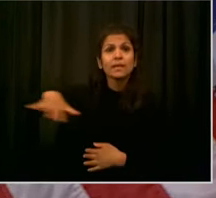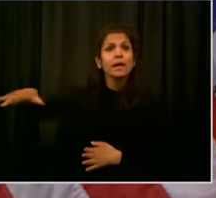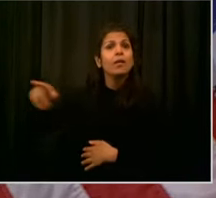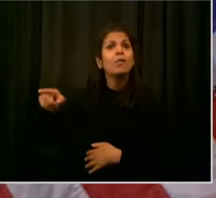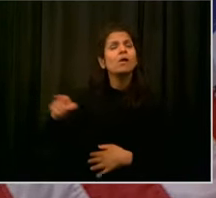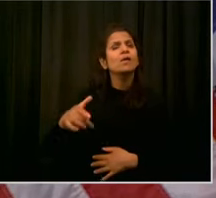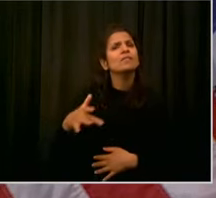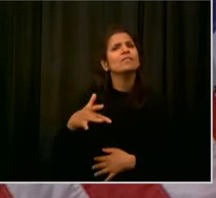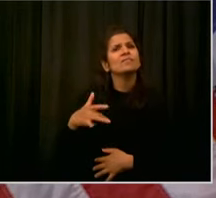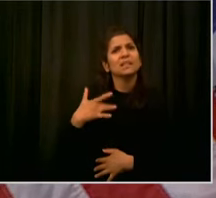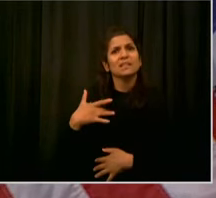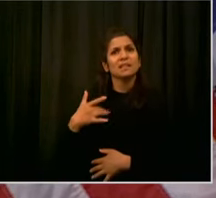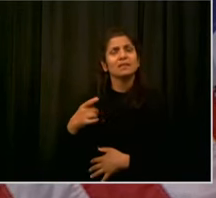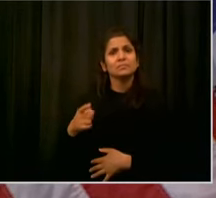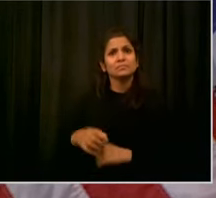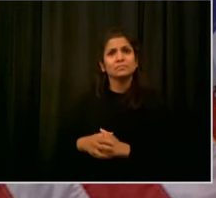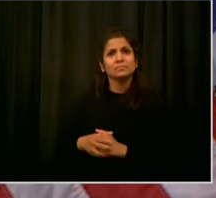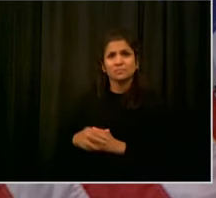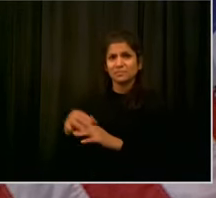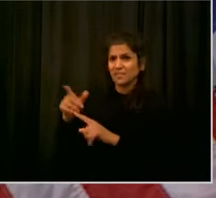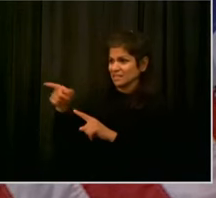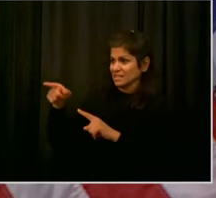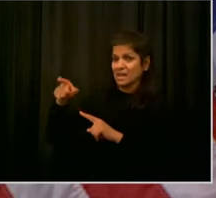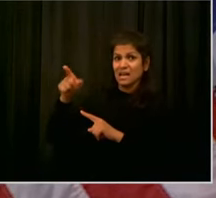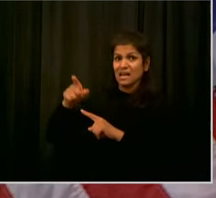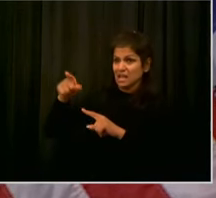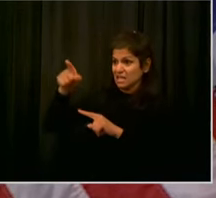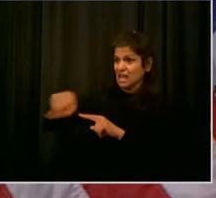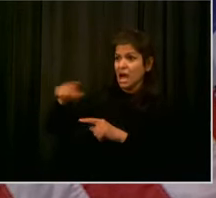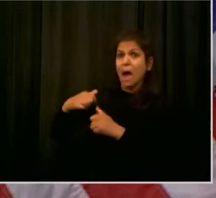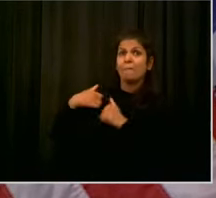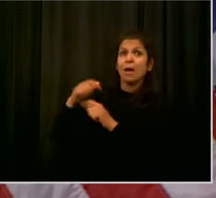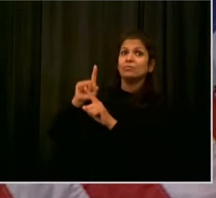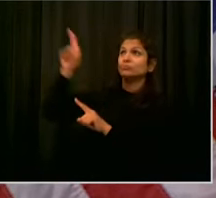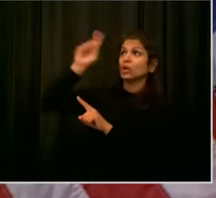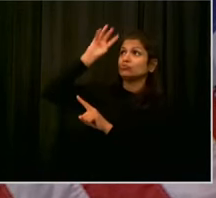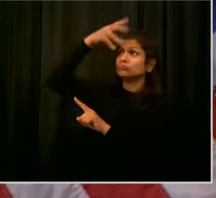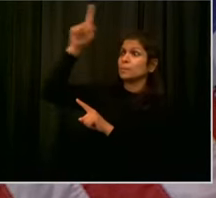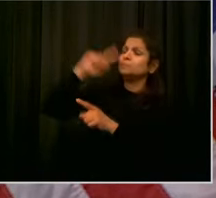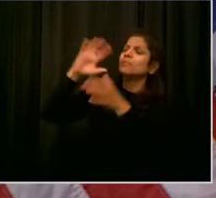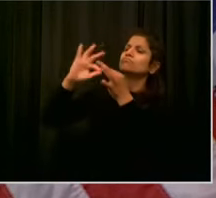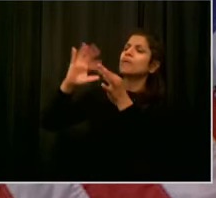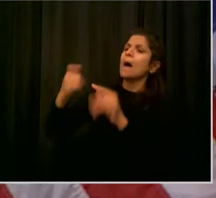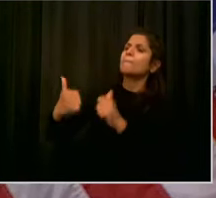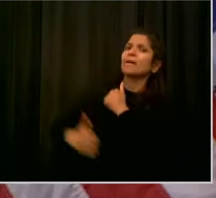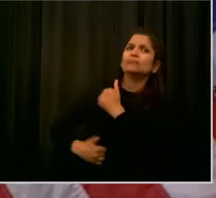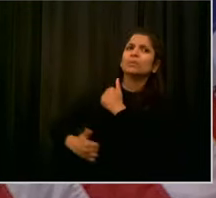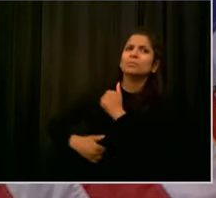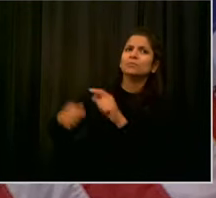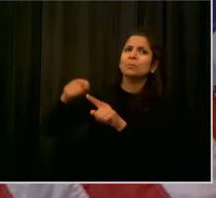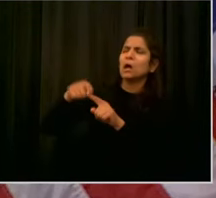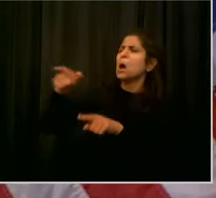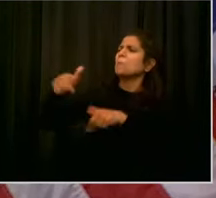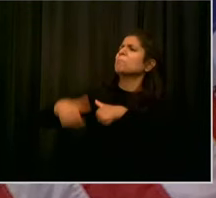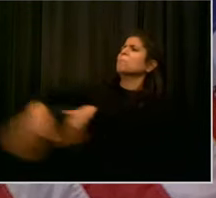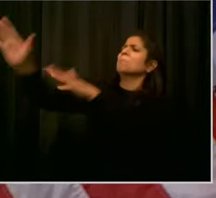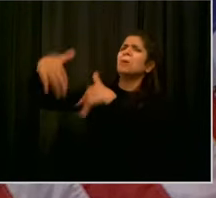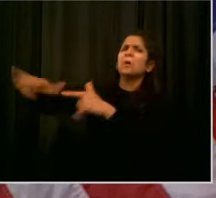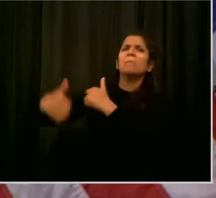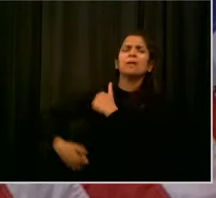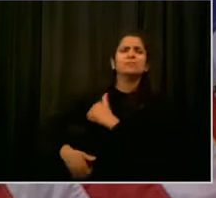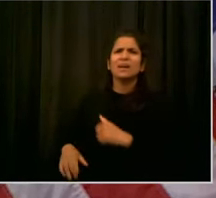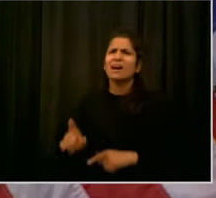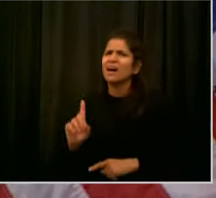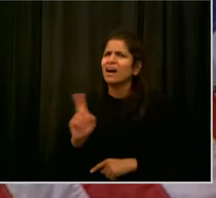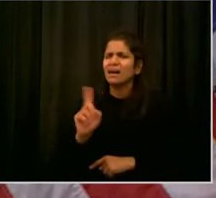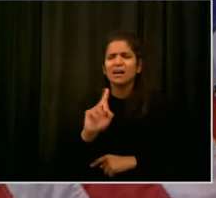conflict and to exacerbate the tensions in this country. I think that is a signature moment. I'm someone who came from the generation